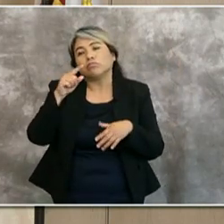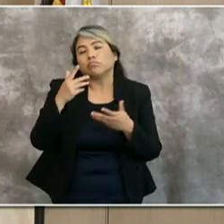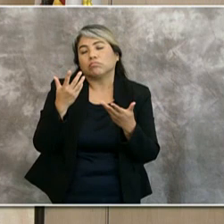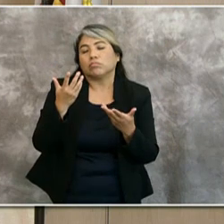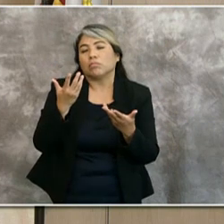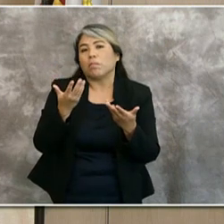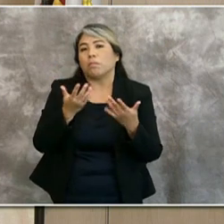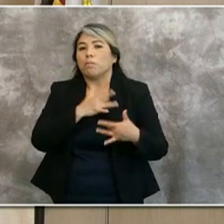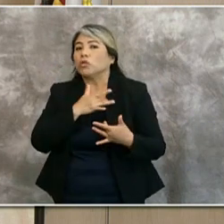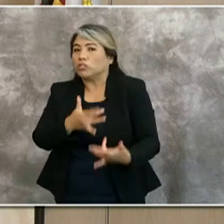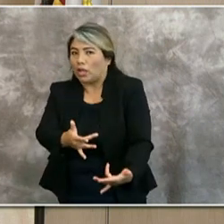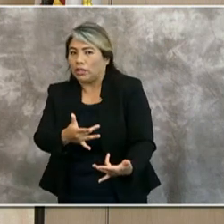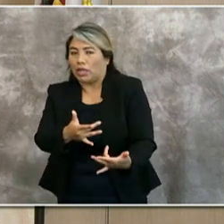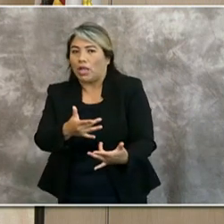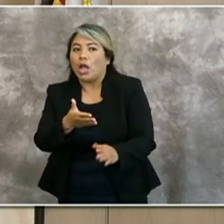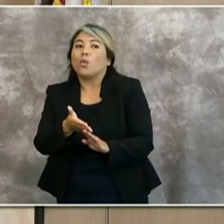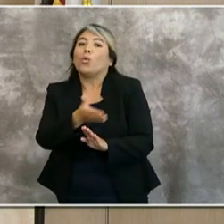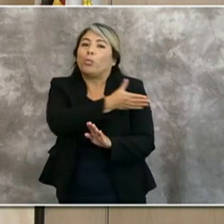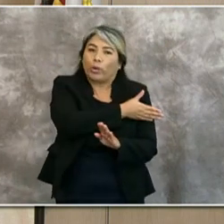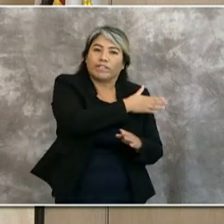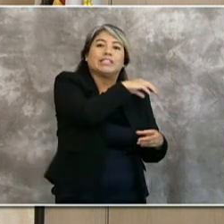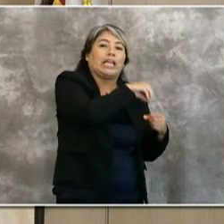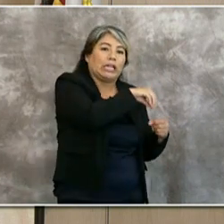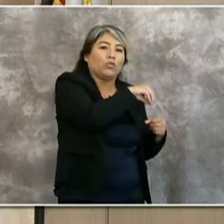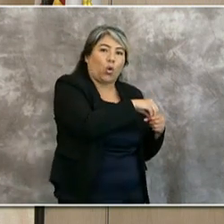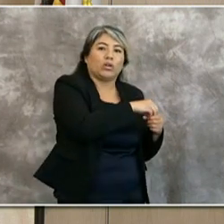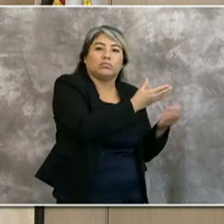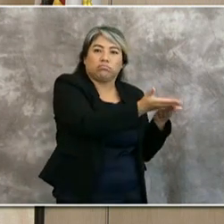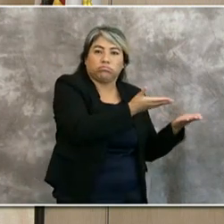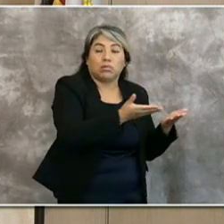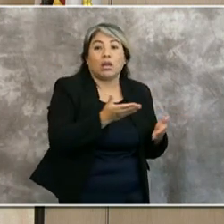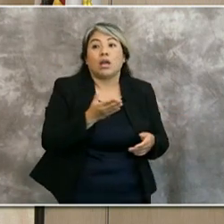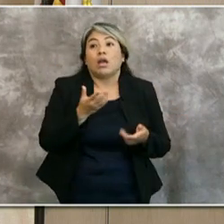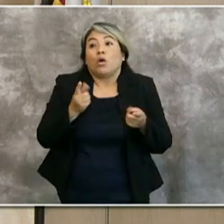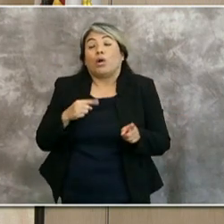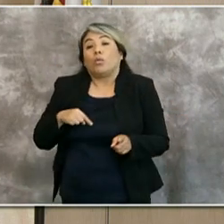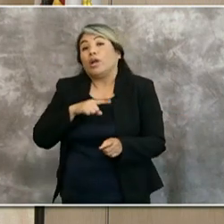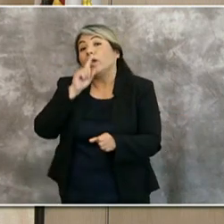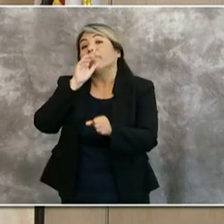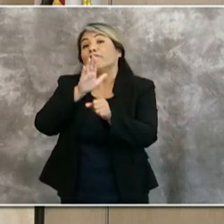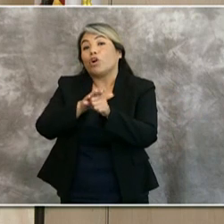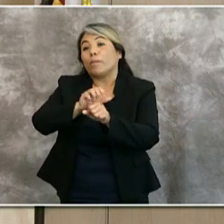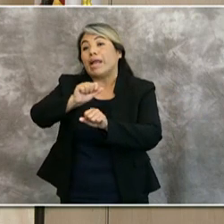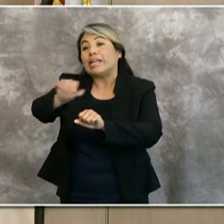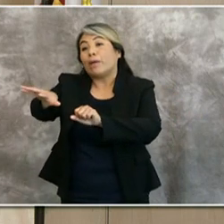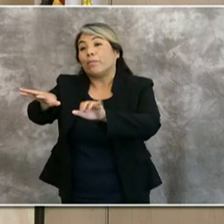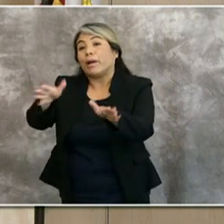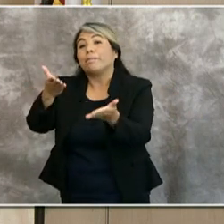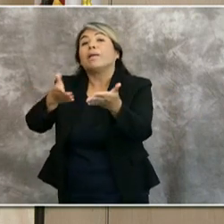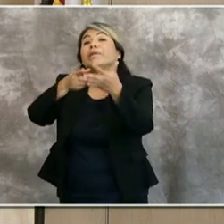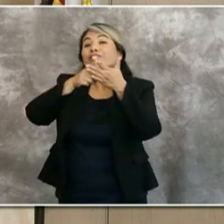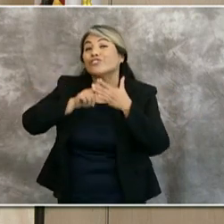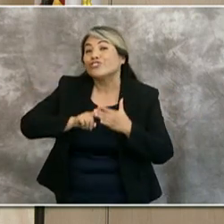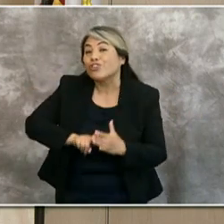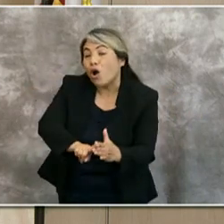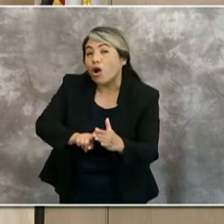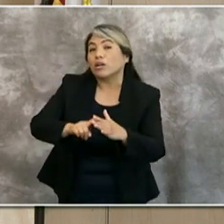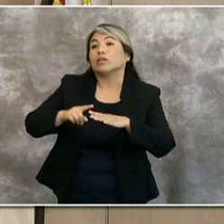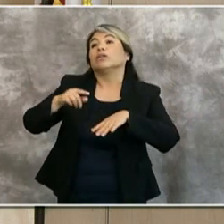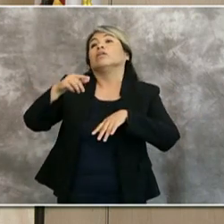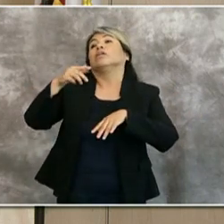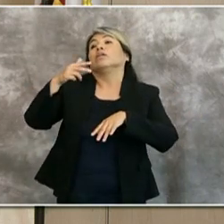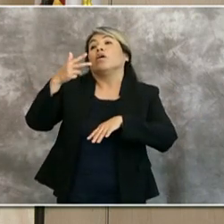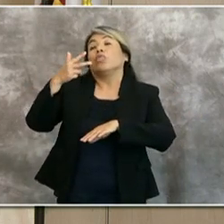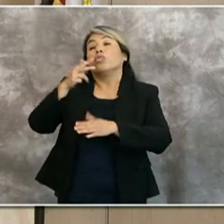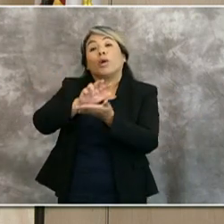most likely were previously indoors. When we confirm an outbreak, it may start maybe 3 or 4